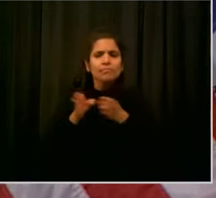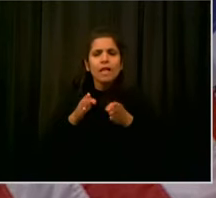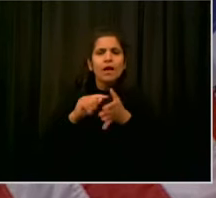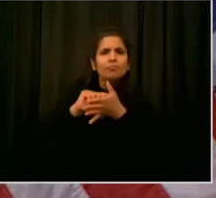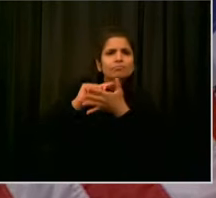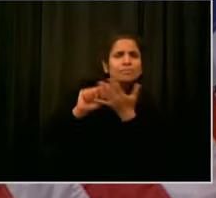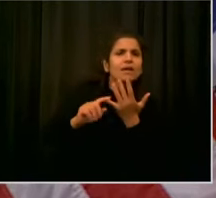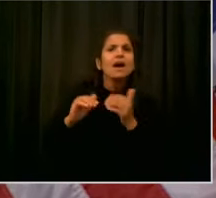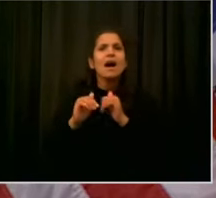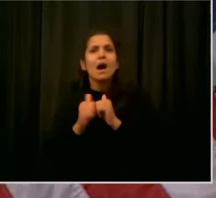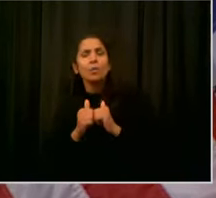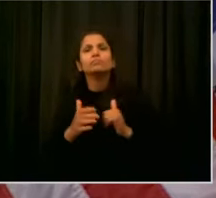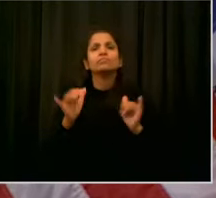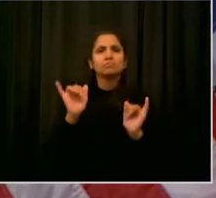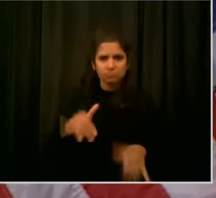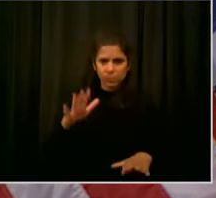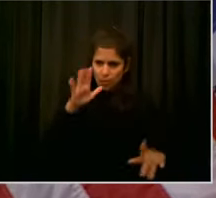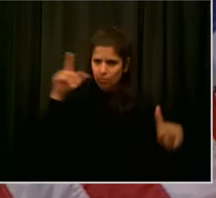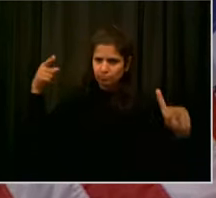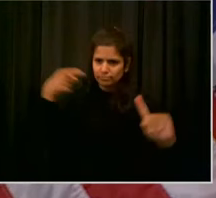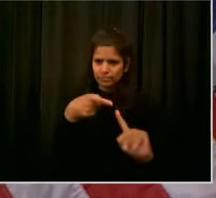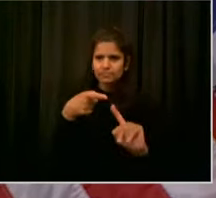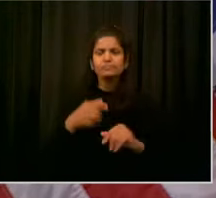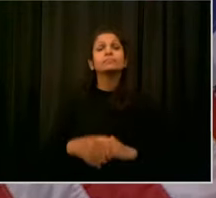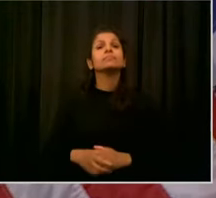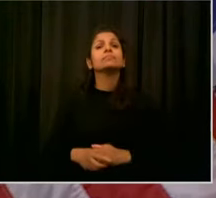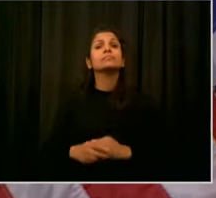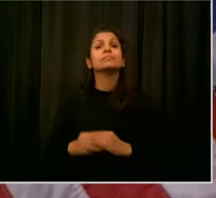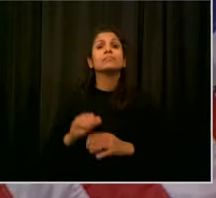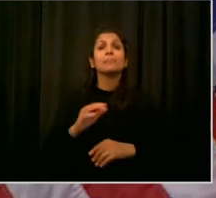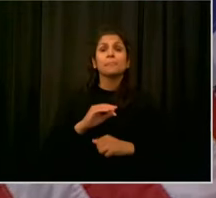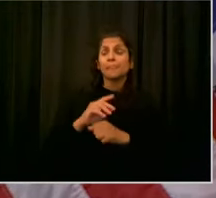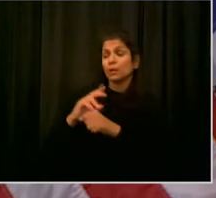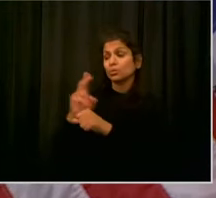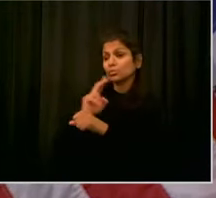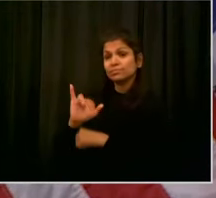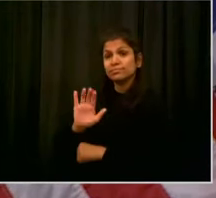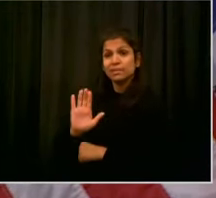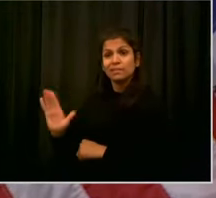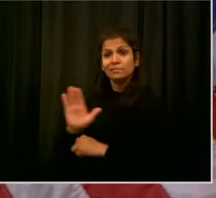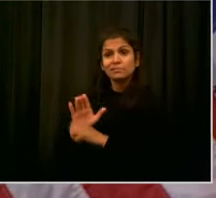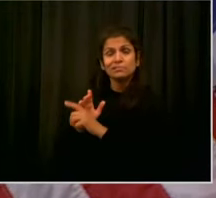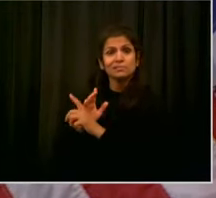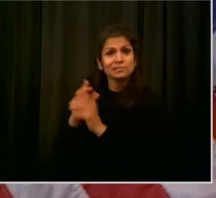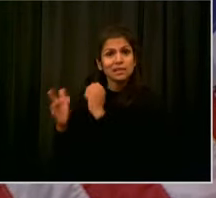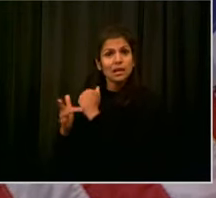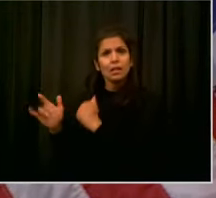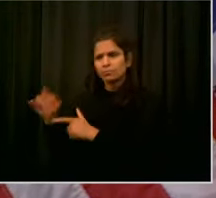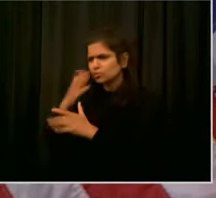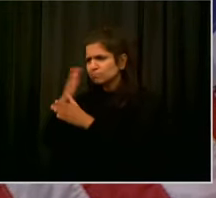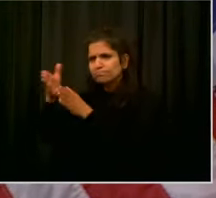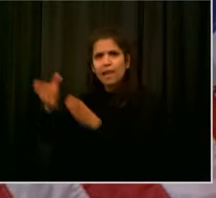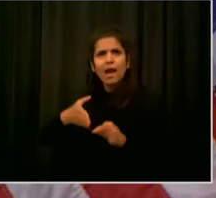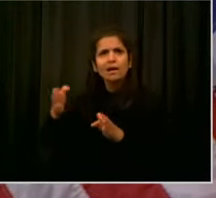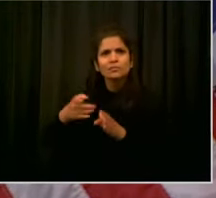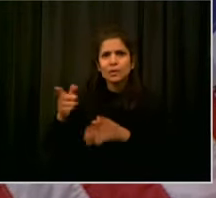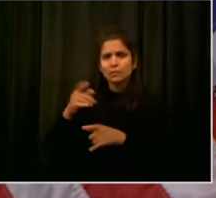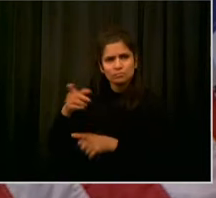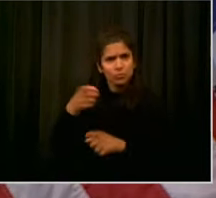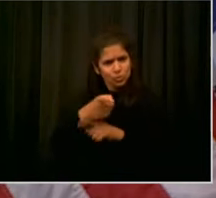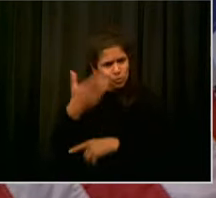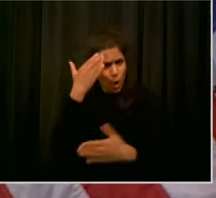keep the city orderly, I would have said, let's talk about that immediately. And I would say there's a 90-something percent chance we would have agreed, because that's been the